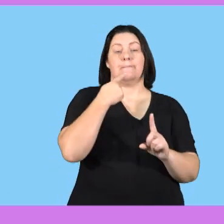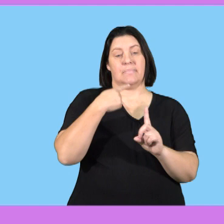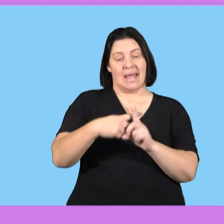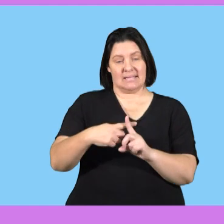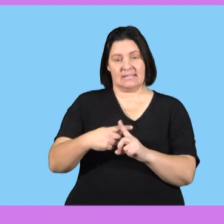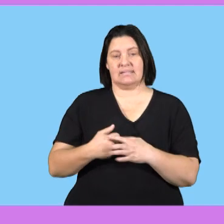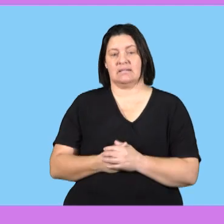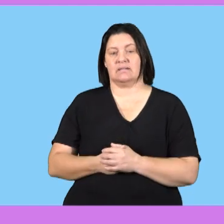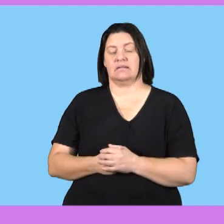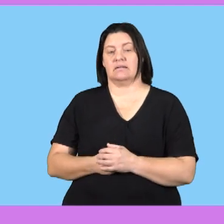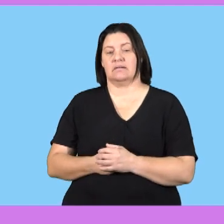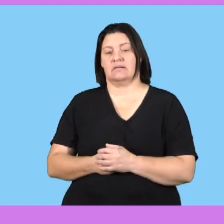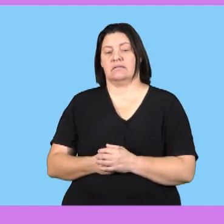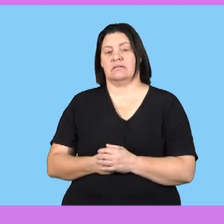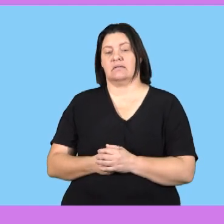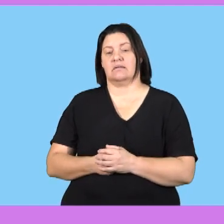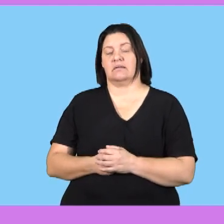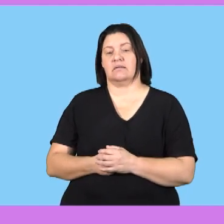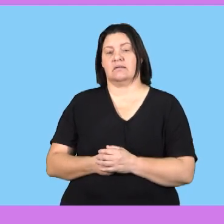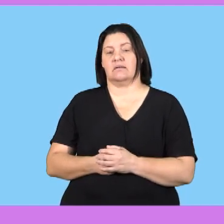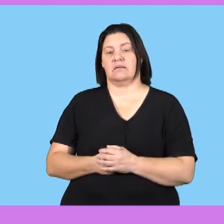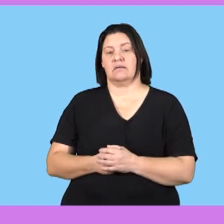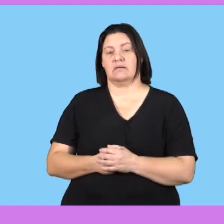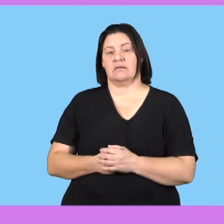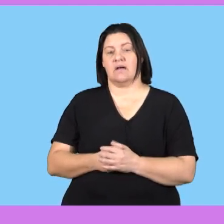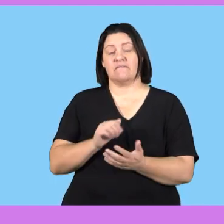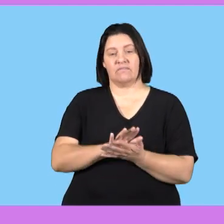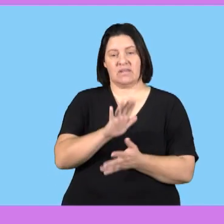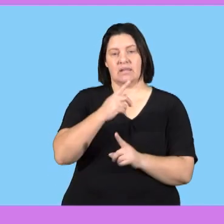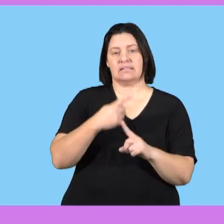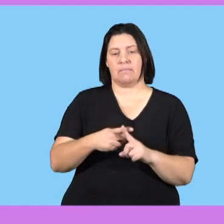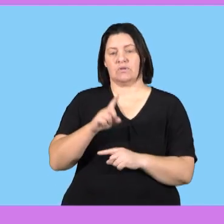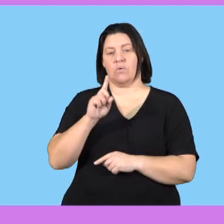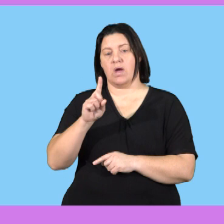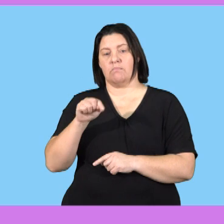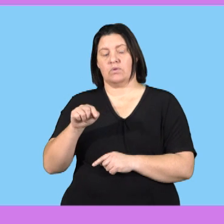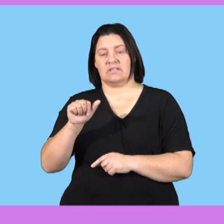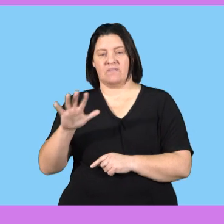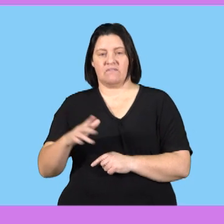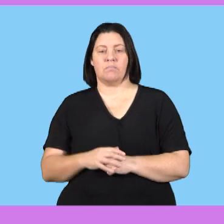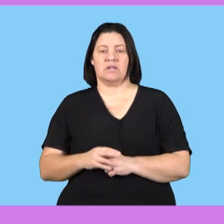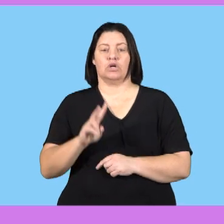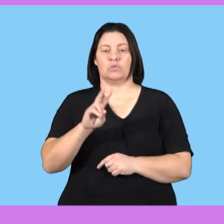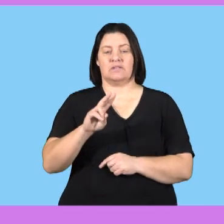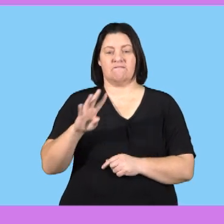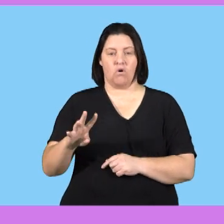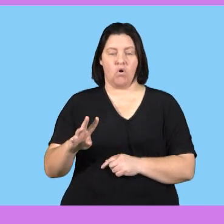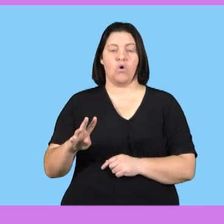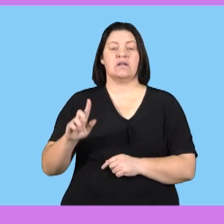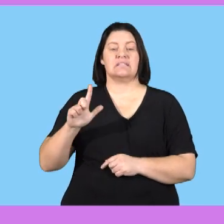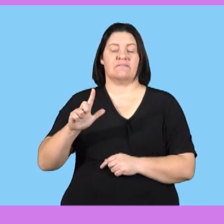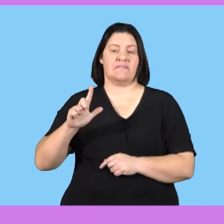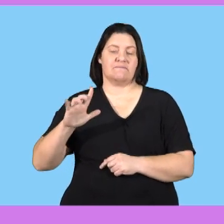subscription fee, 50 Rand, plus 15 multiplied by 165, that will give me 24 rand